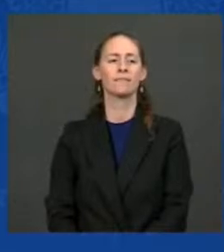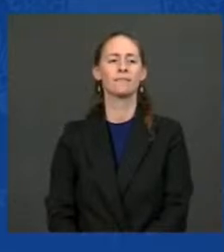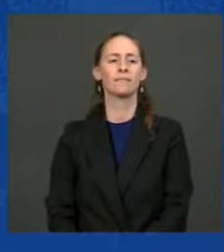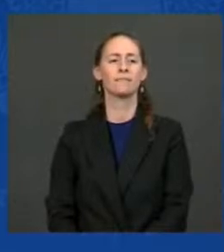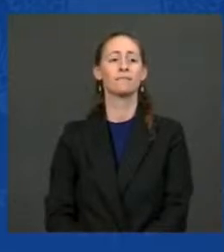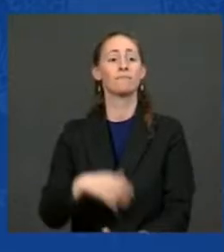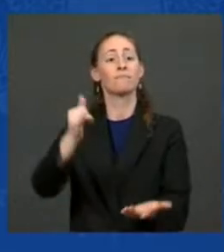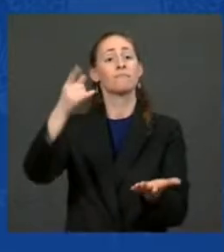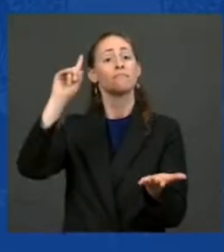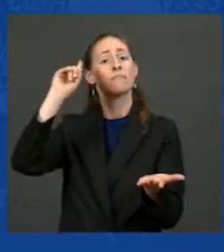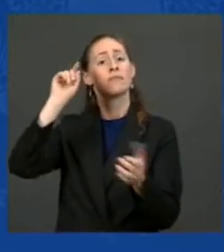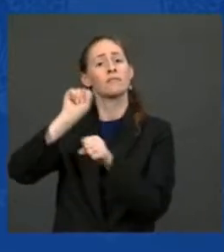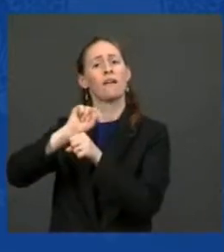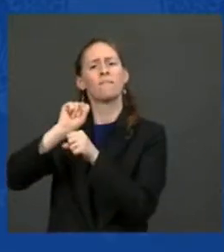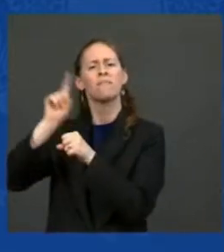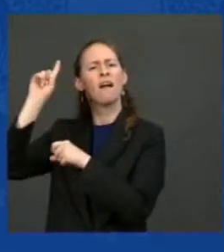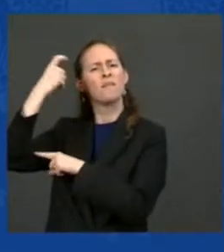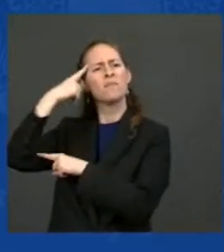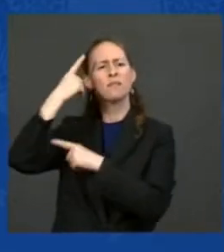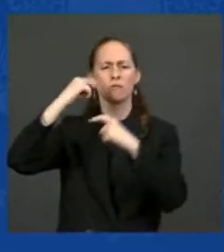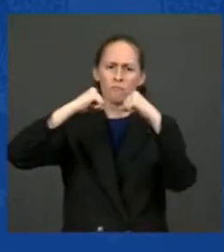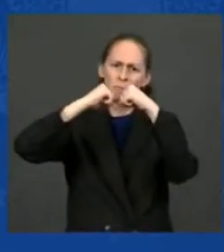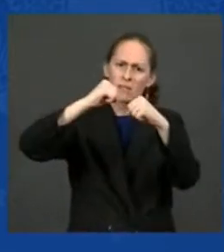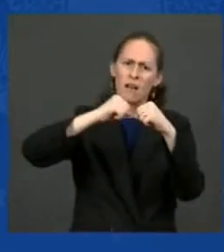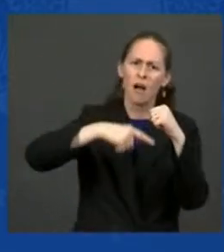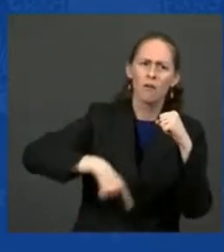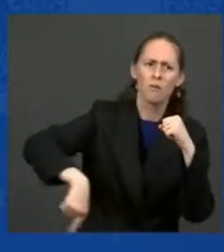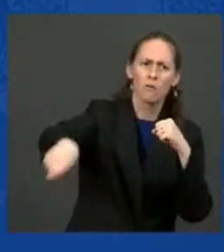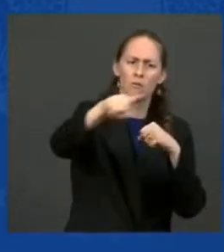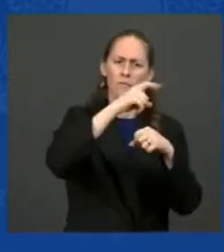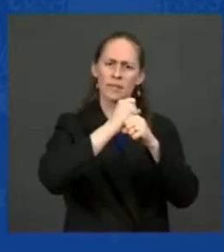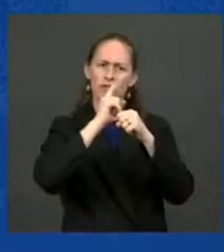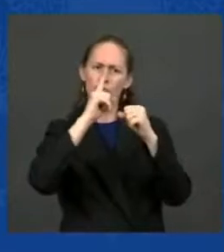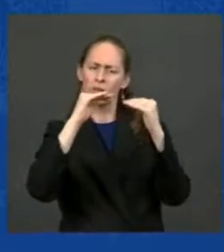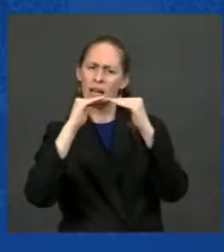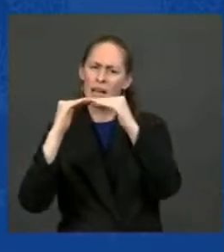them, to uphold them equally for all people.